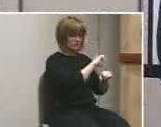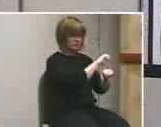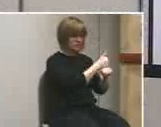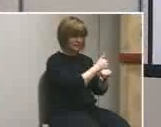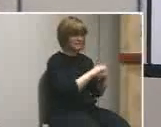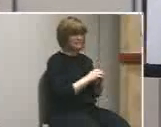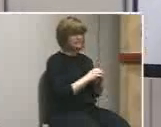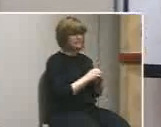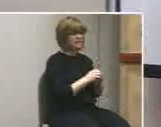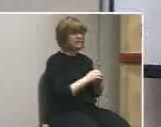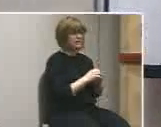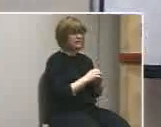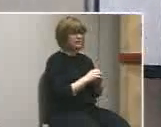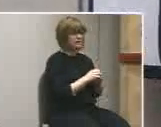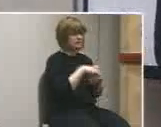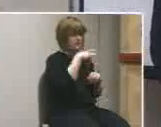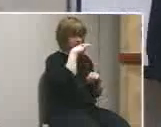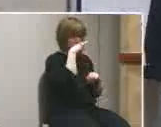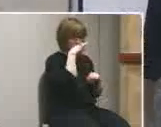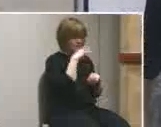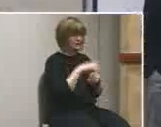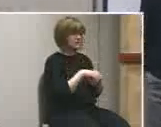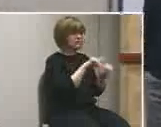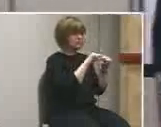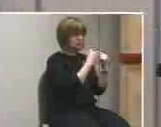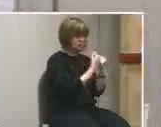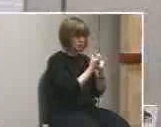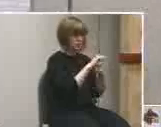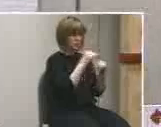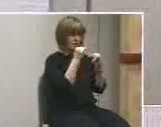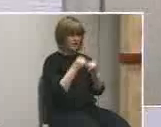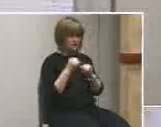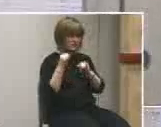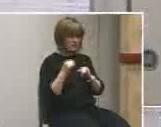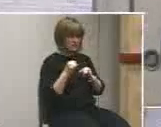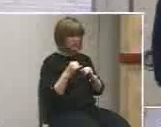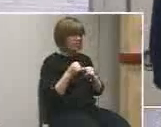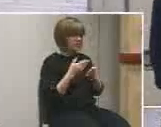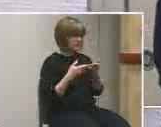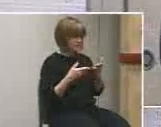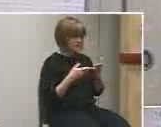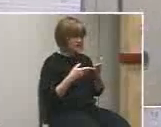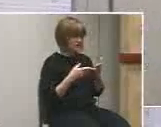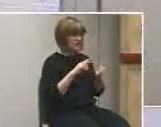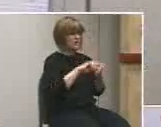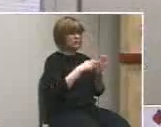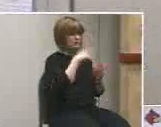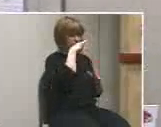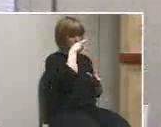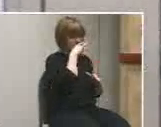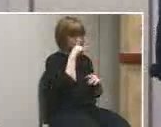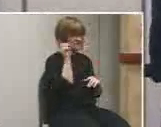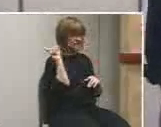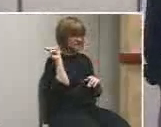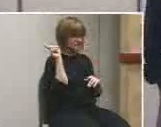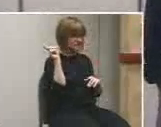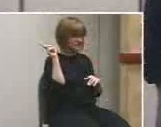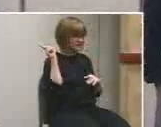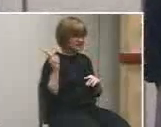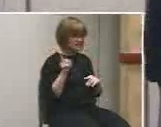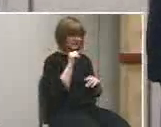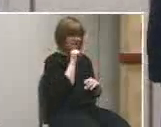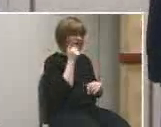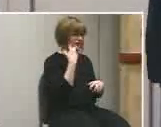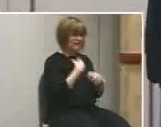talk about kids that get group stuff or individual stuff, we are talking about kids for whom we have said these things are not the